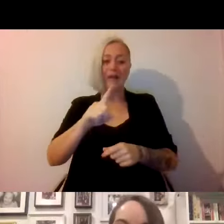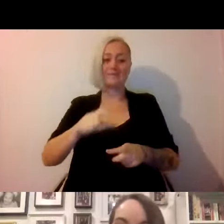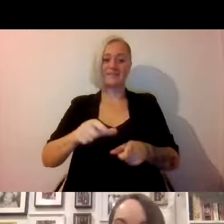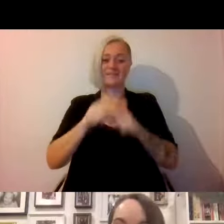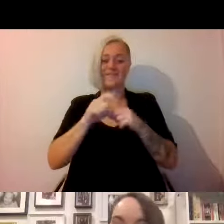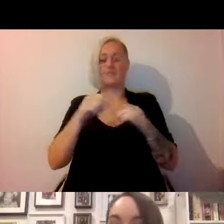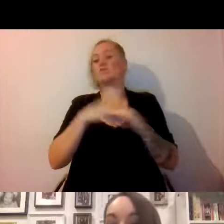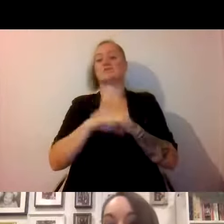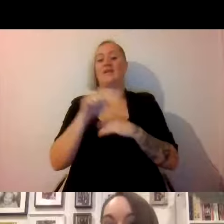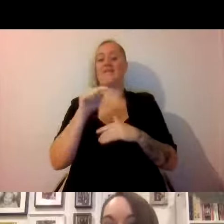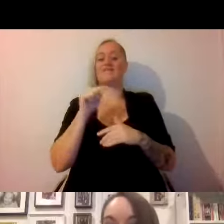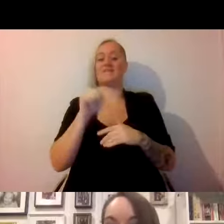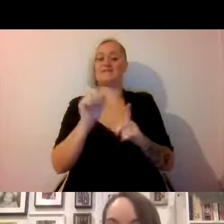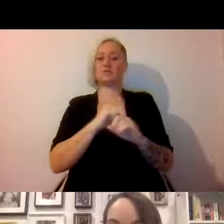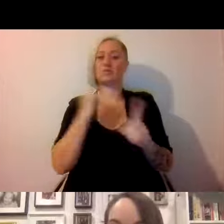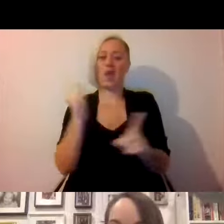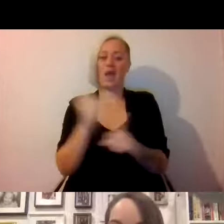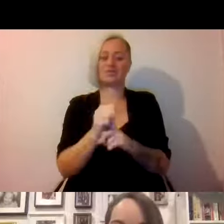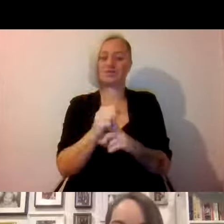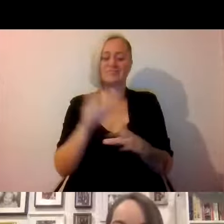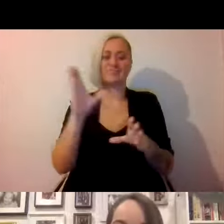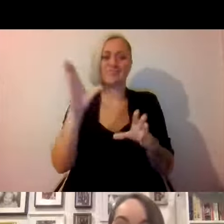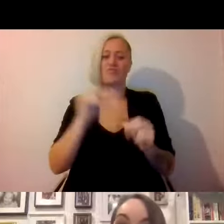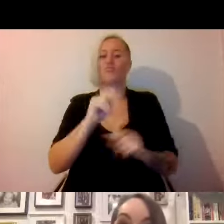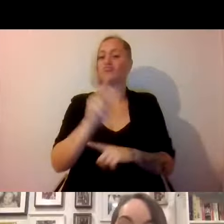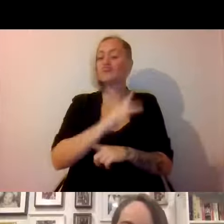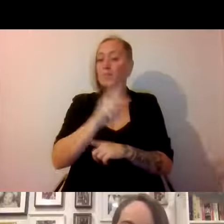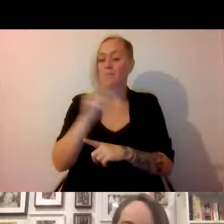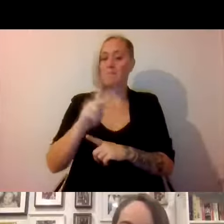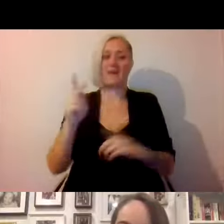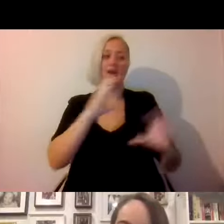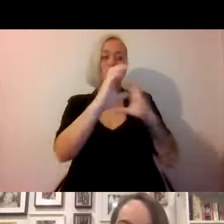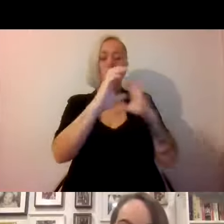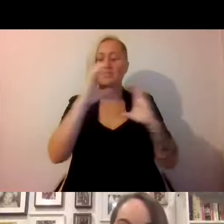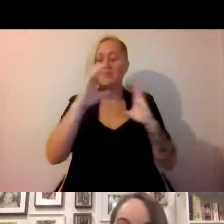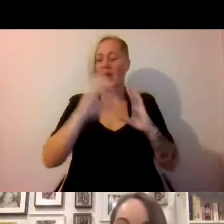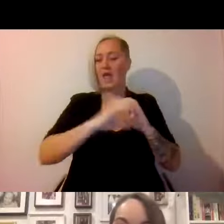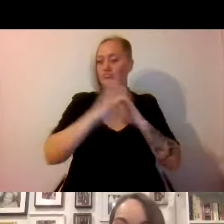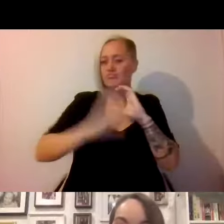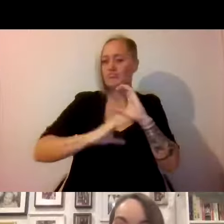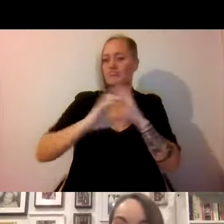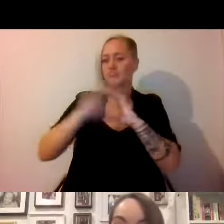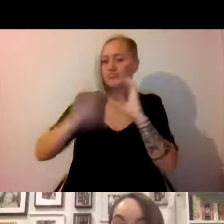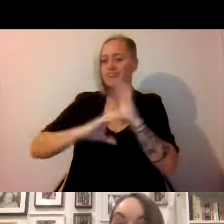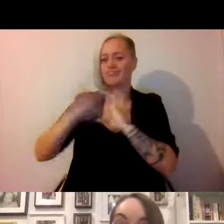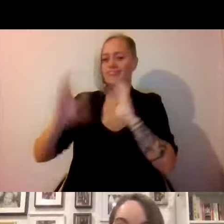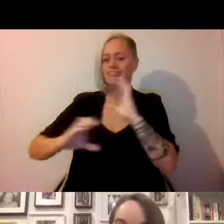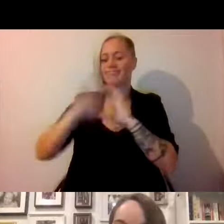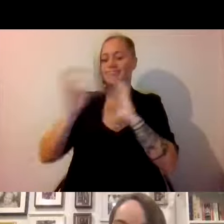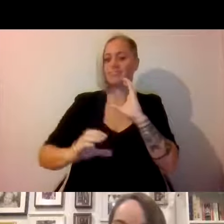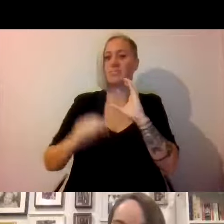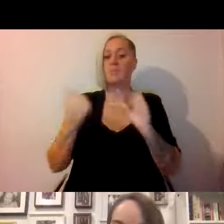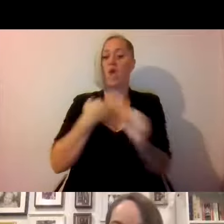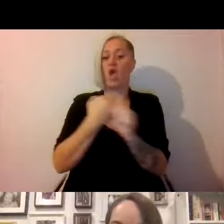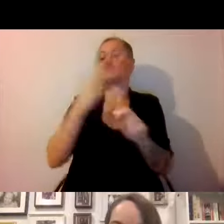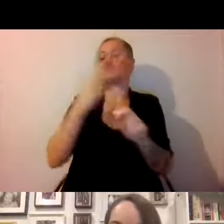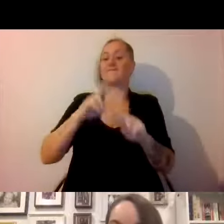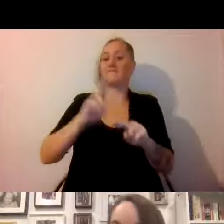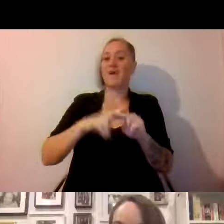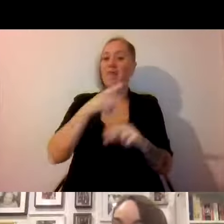by repeated communication breakdowns. And as I mentioned in my story, my grandfather underwent a couple of blood